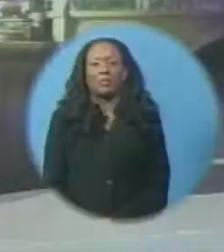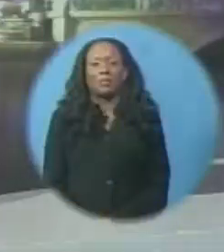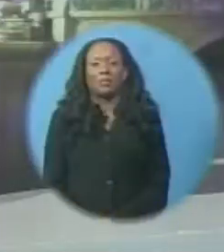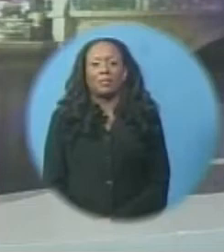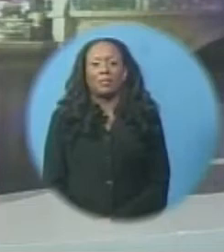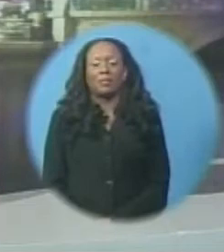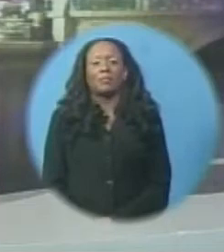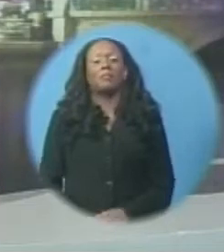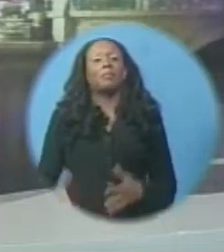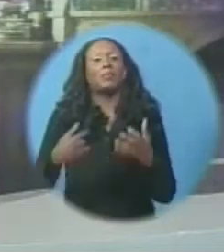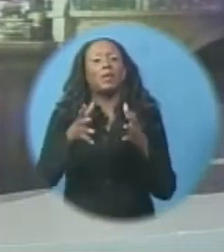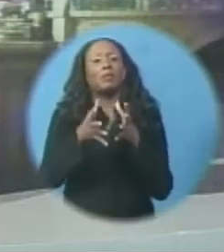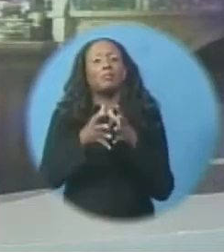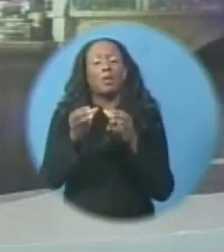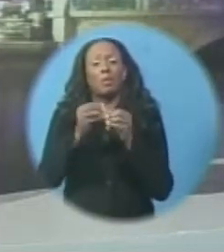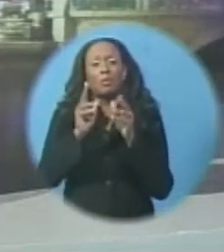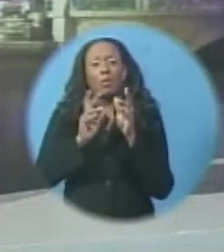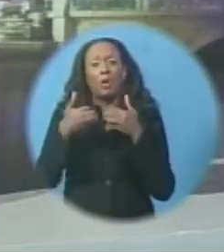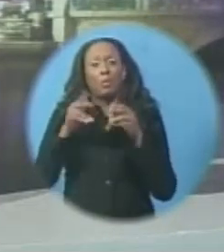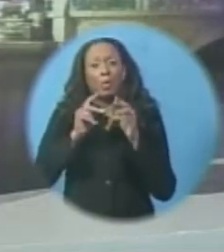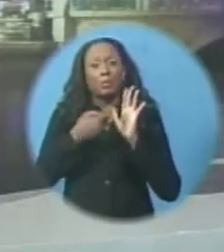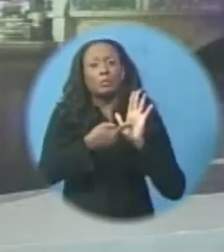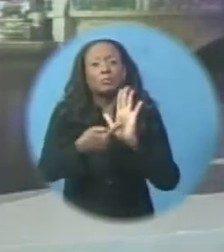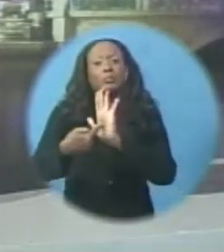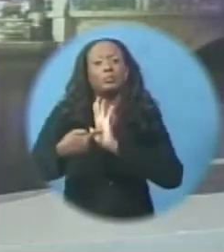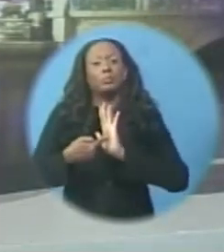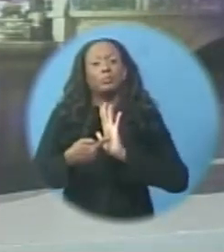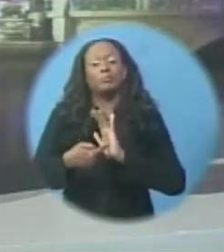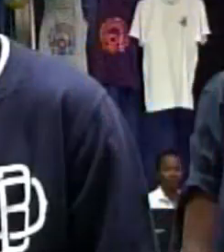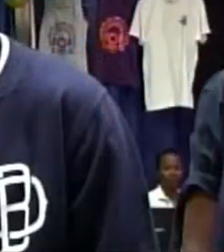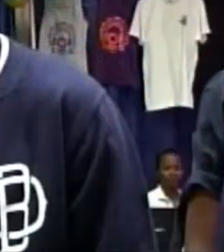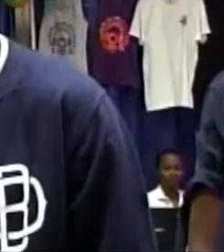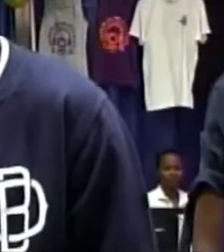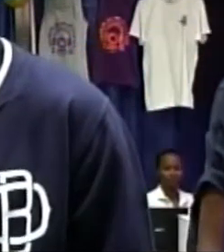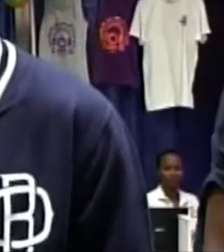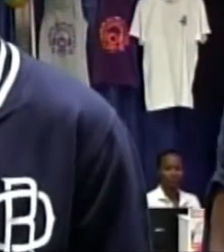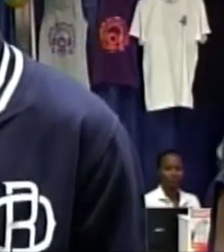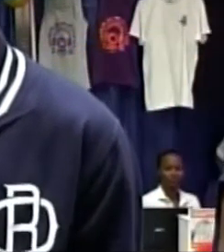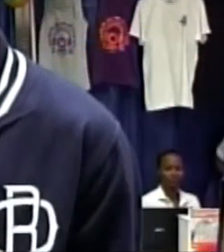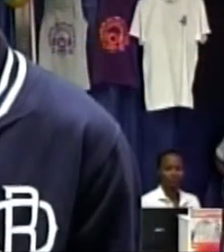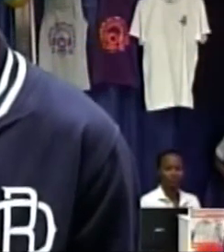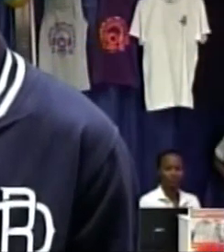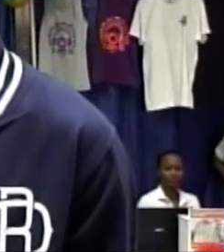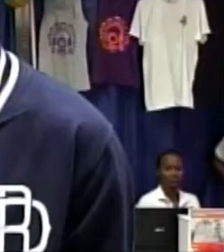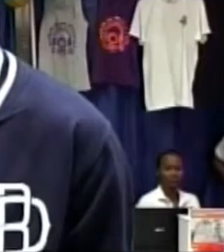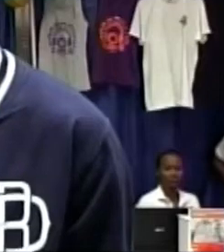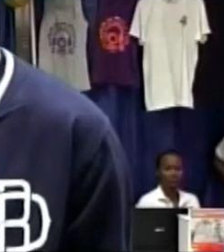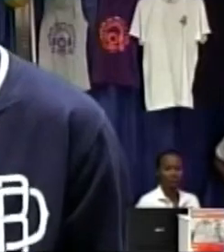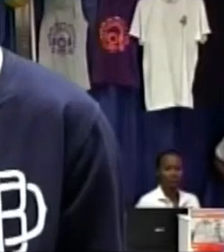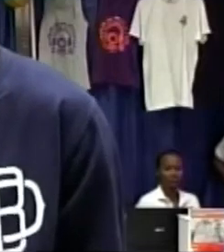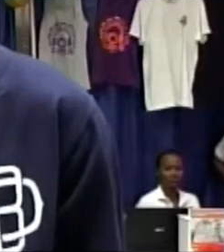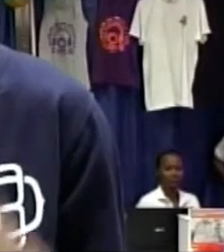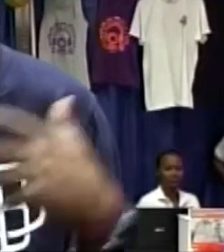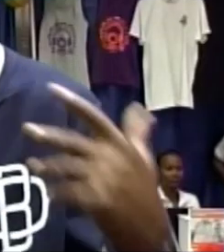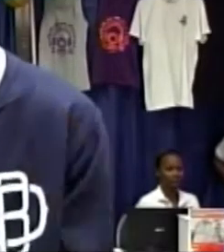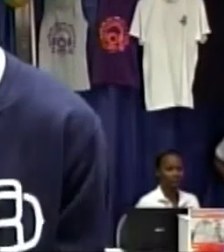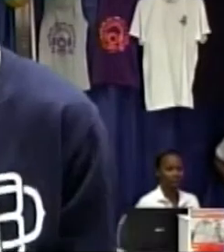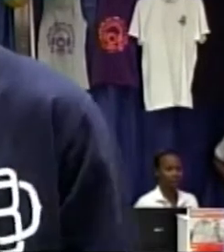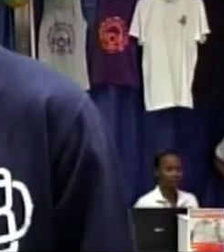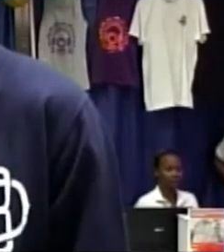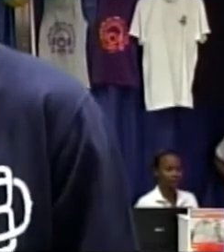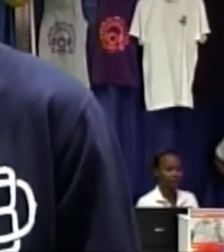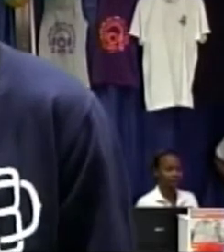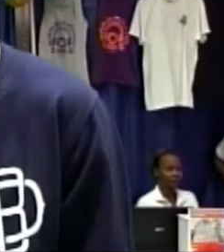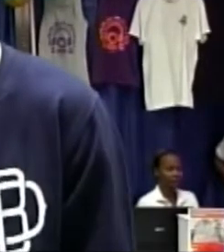the exposure will expand their customer base. I'm hoping that with the